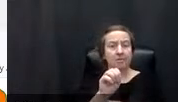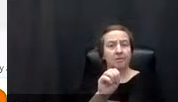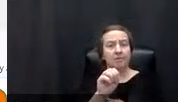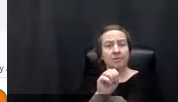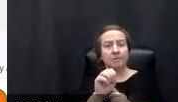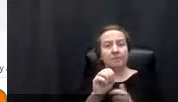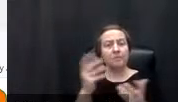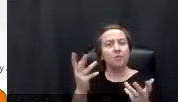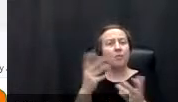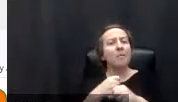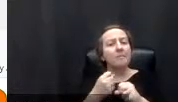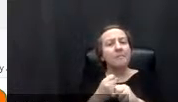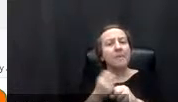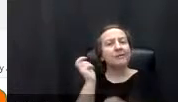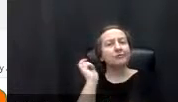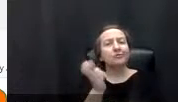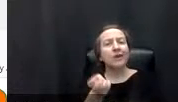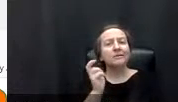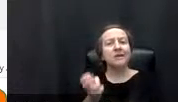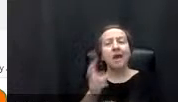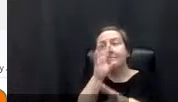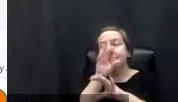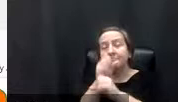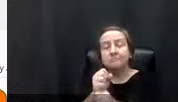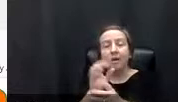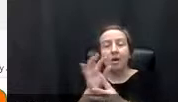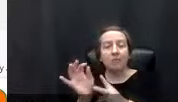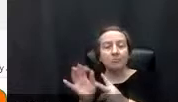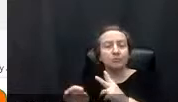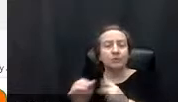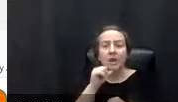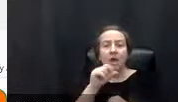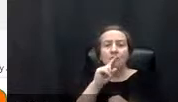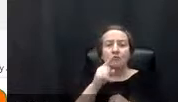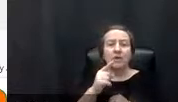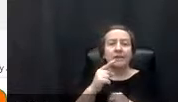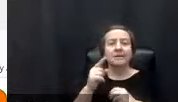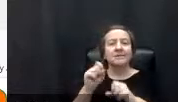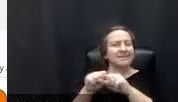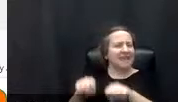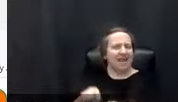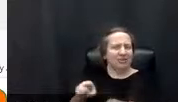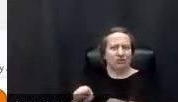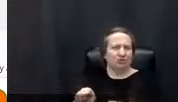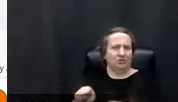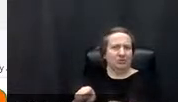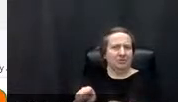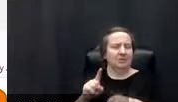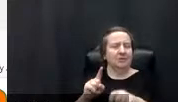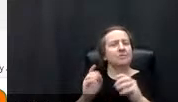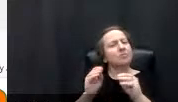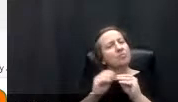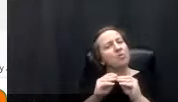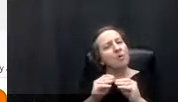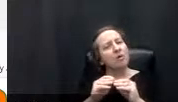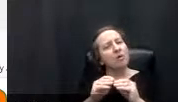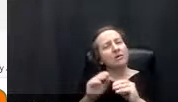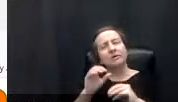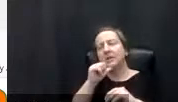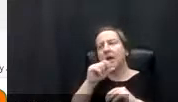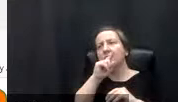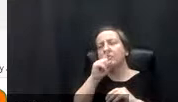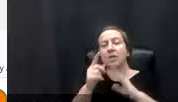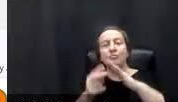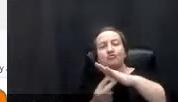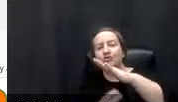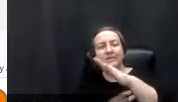what makes transit an attractive option isn't so much about the transit station so much as it is about, or isn't so much about the